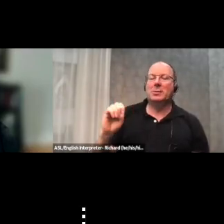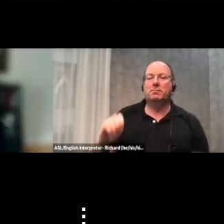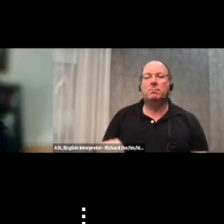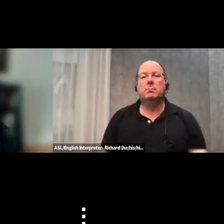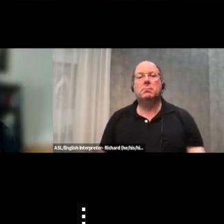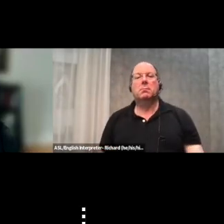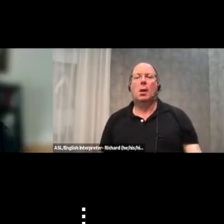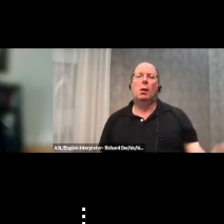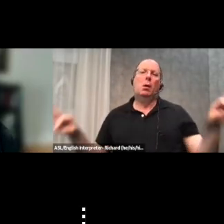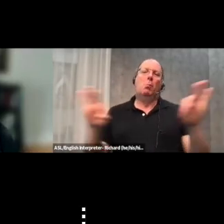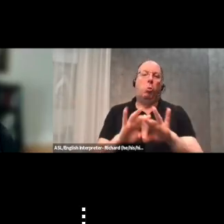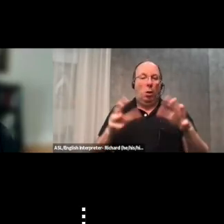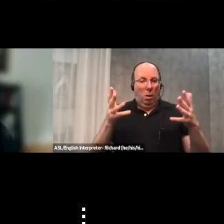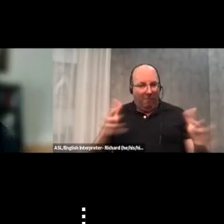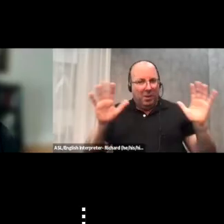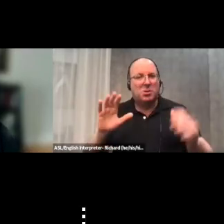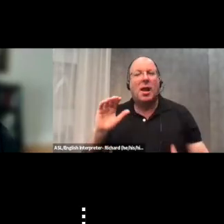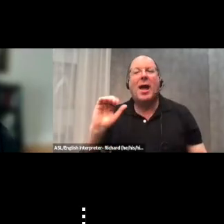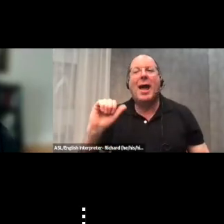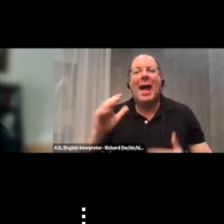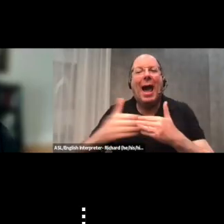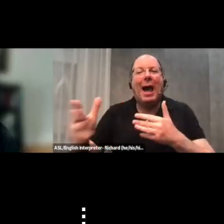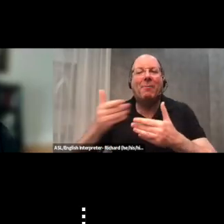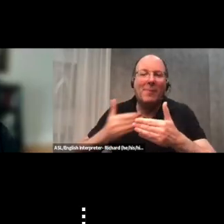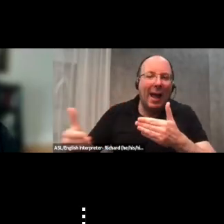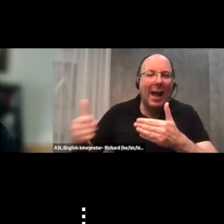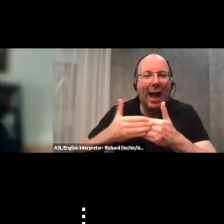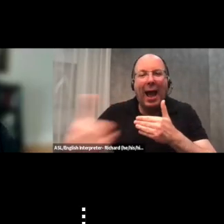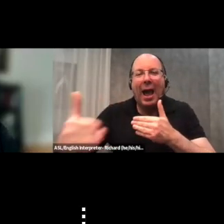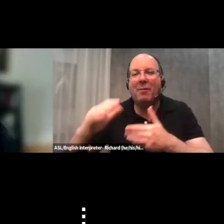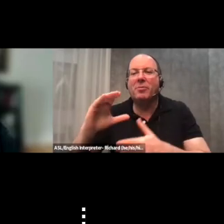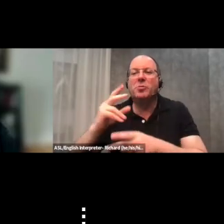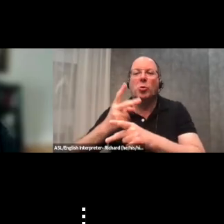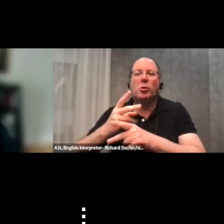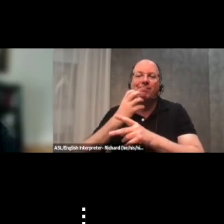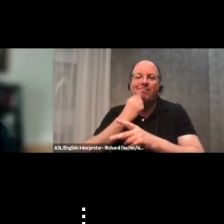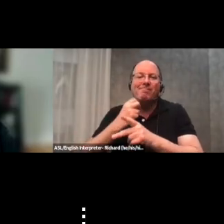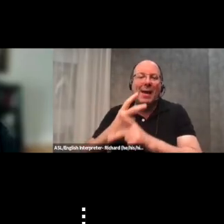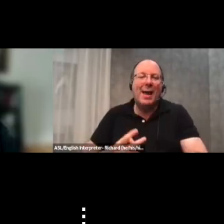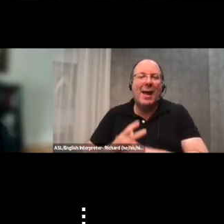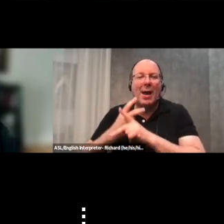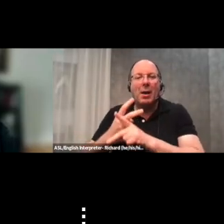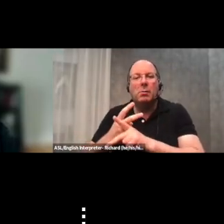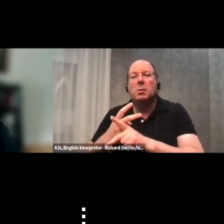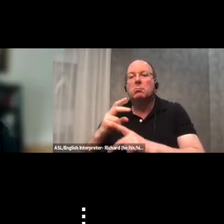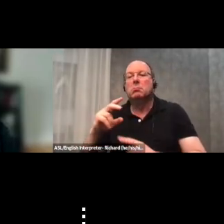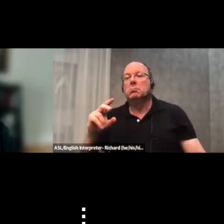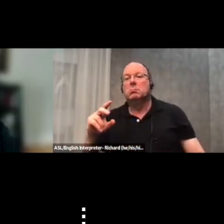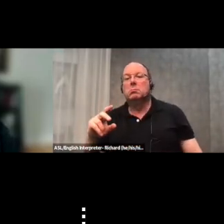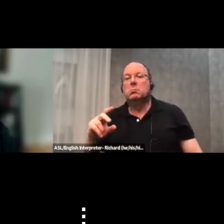Aftercare, very important. When we're engaging in particularly play that can